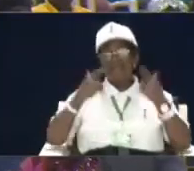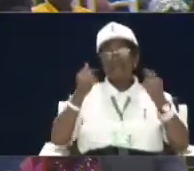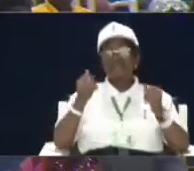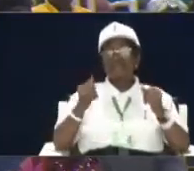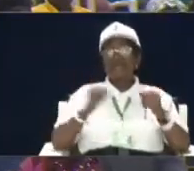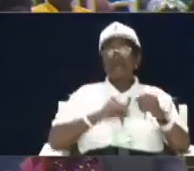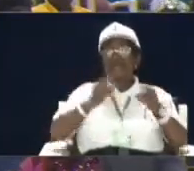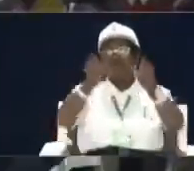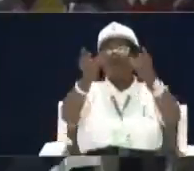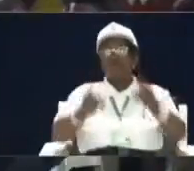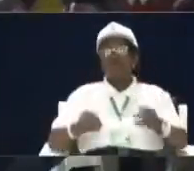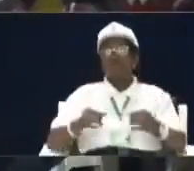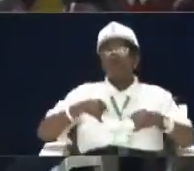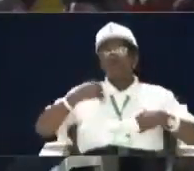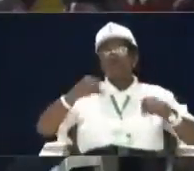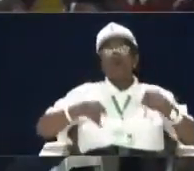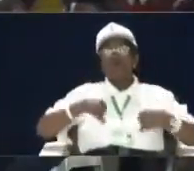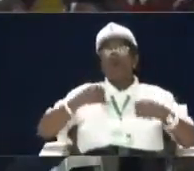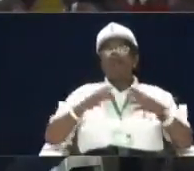I want joy.